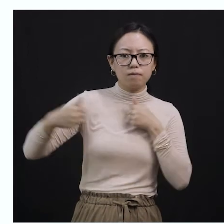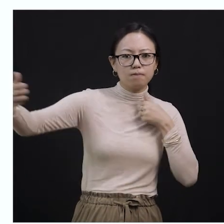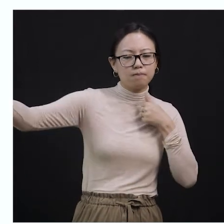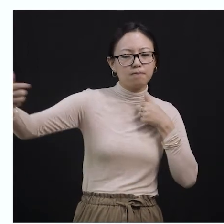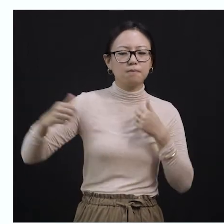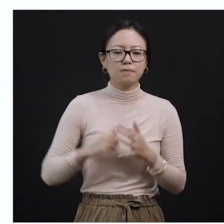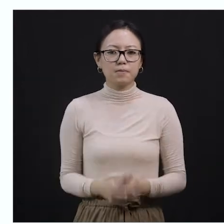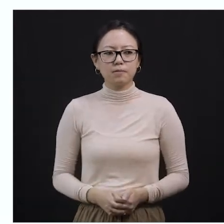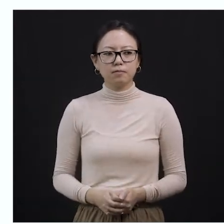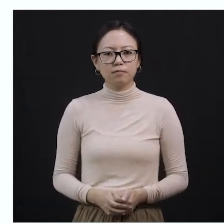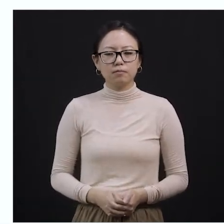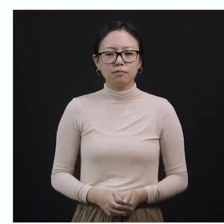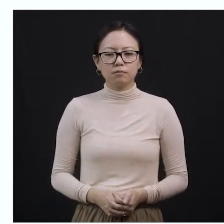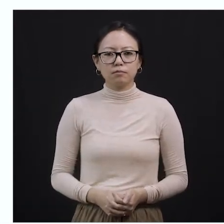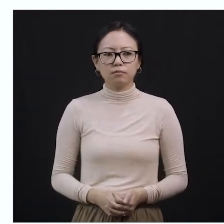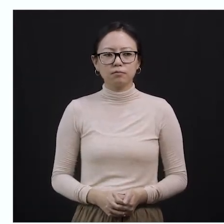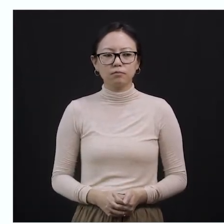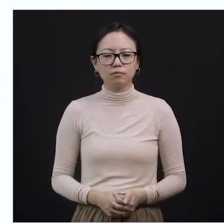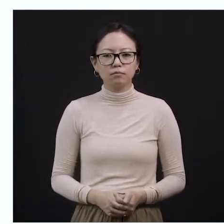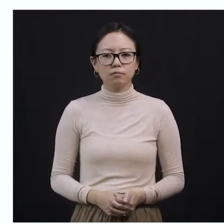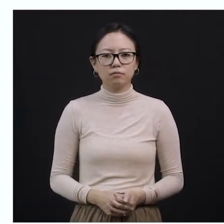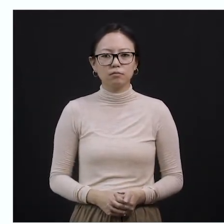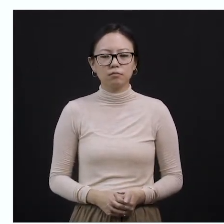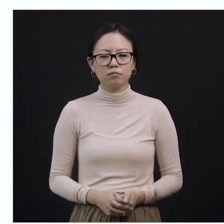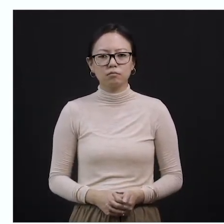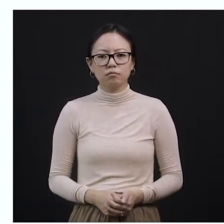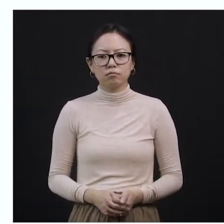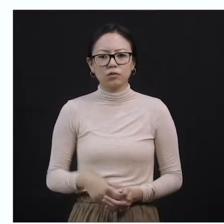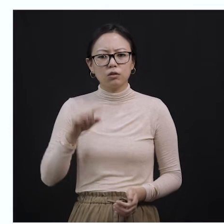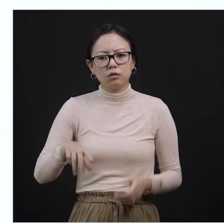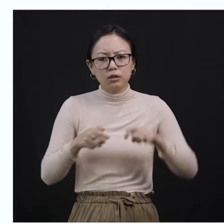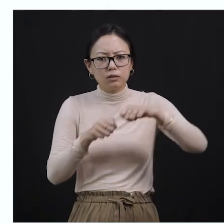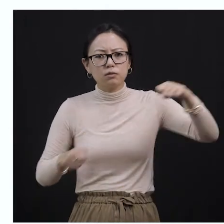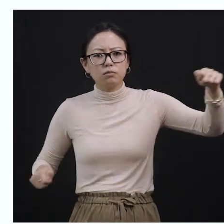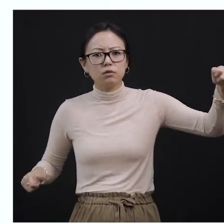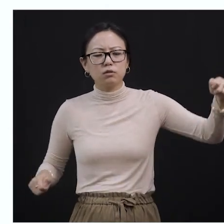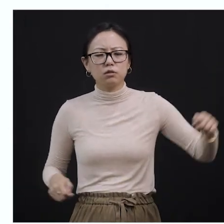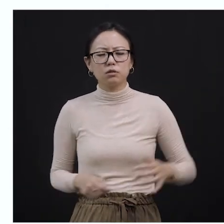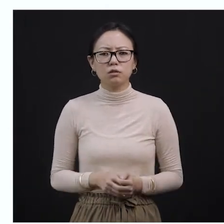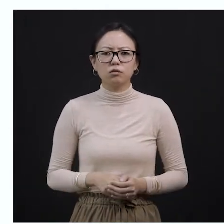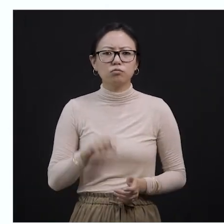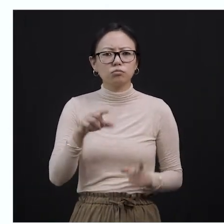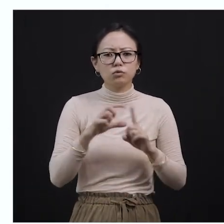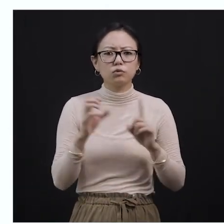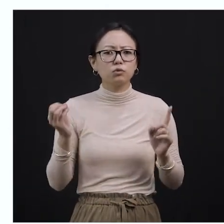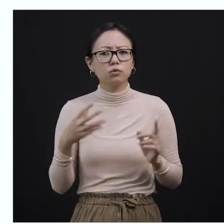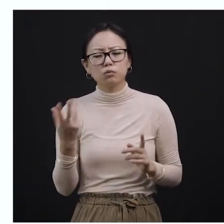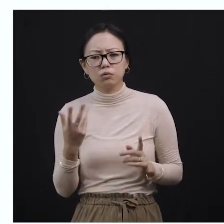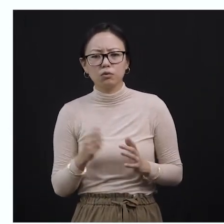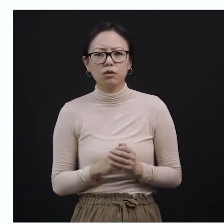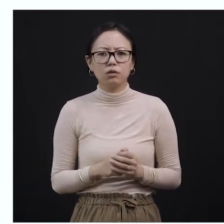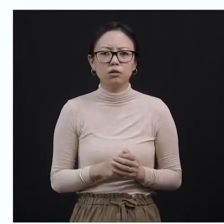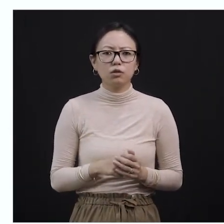tree. All right, children? Now, this measurement, what we do is measurement is usually